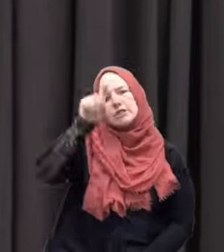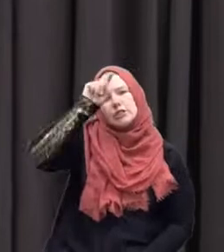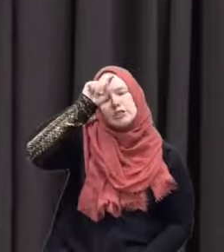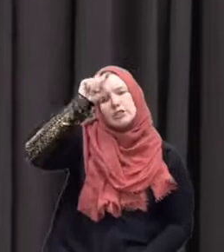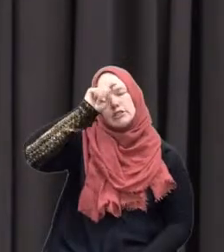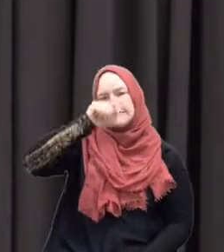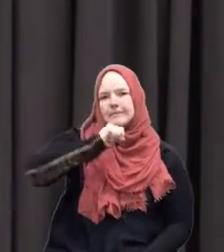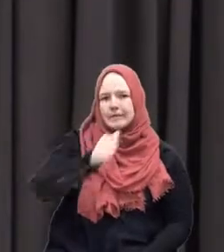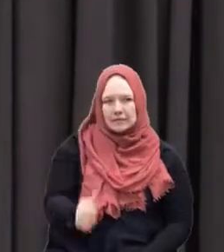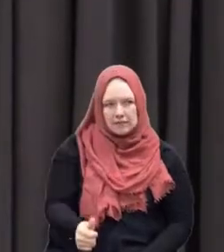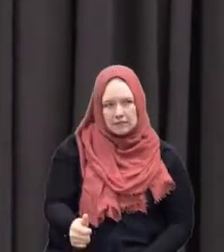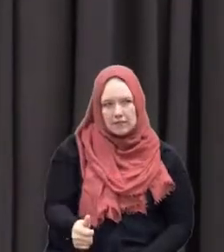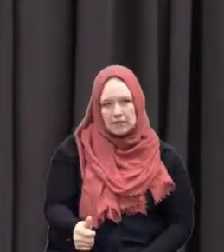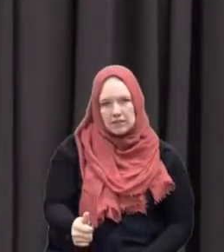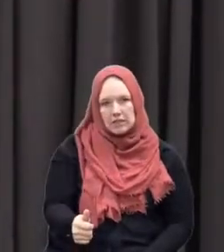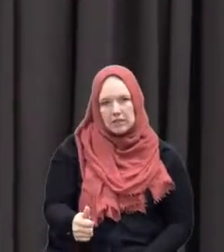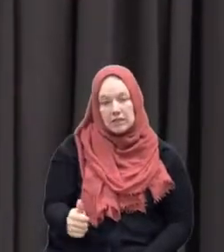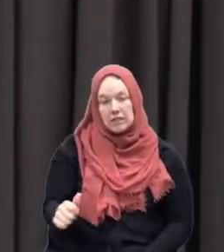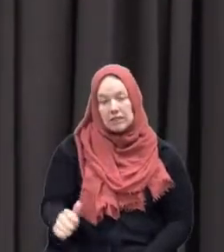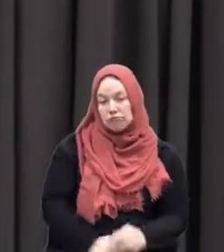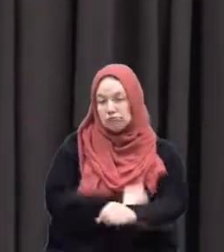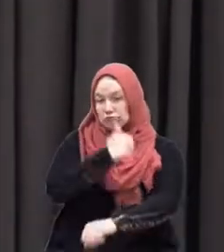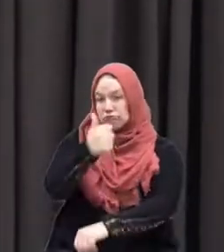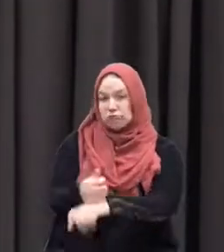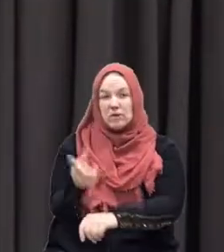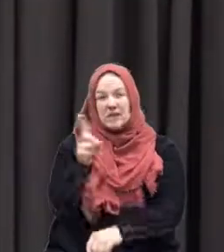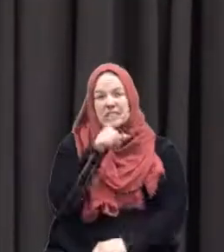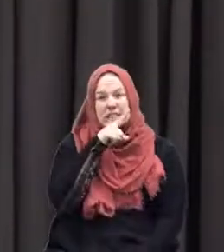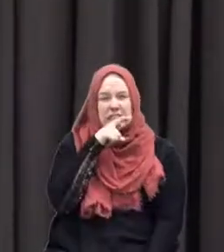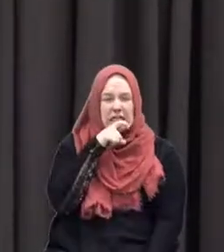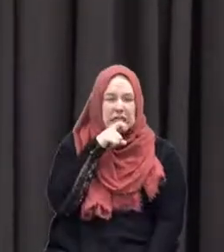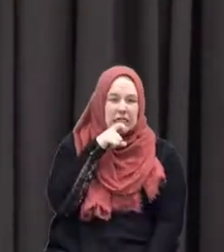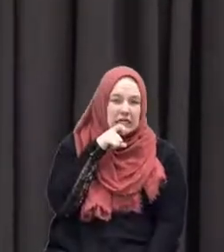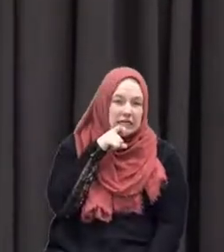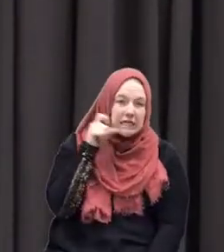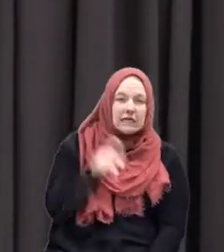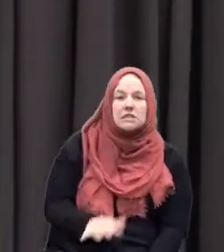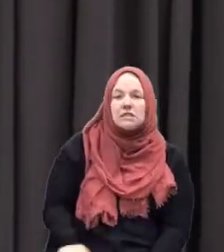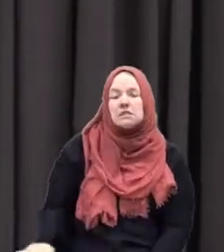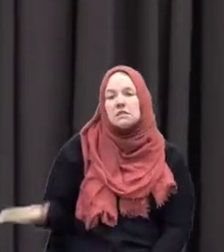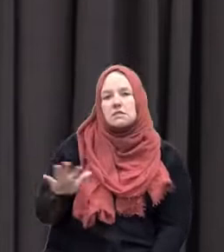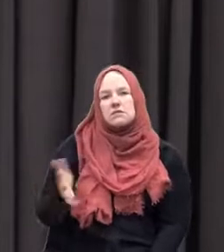Egypt. It grew up in the desert.